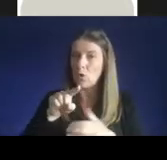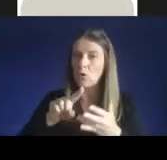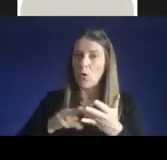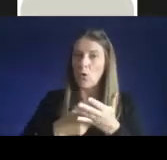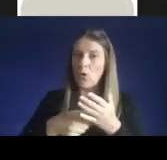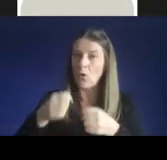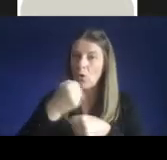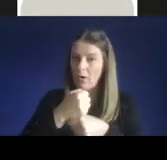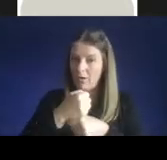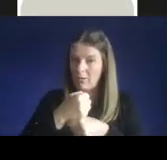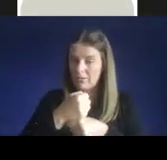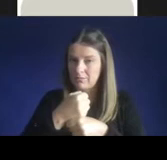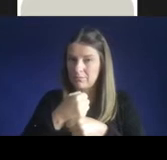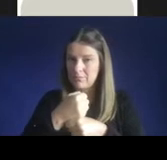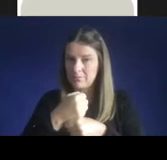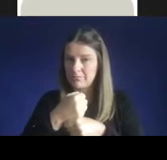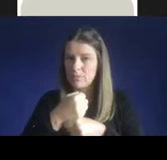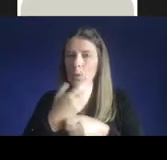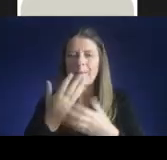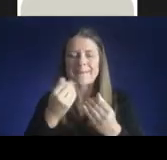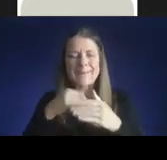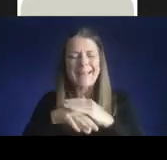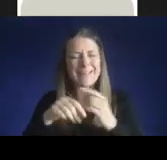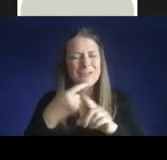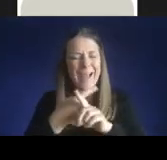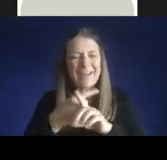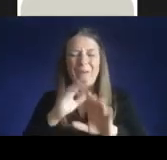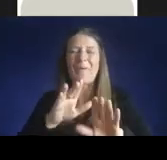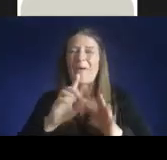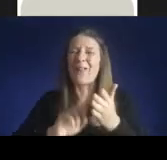Sorry, there's something in the chat. Oh, it's from Laura, sorry.